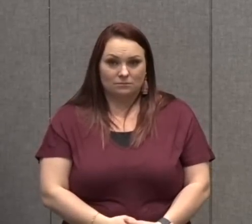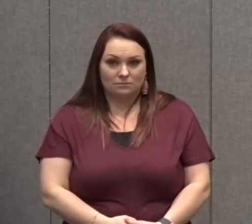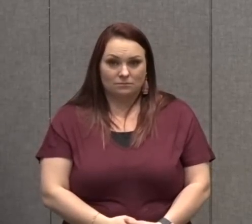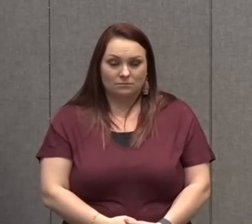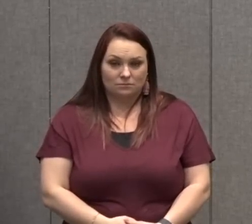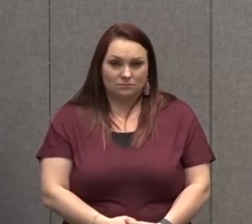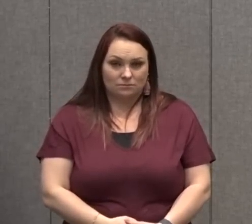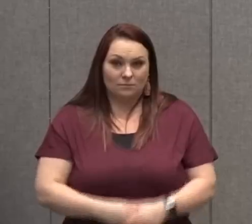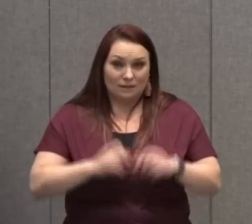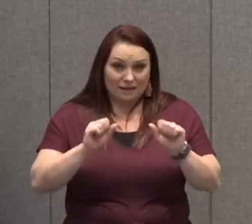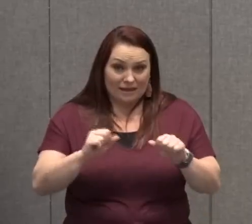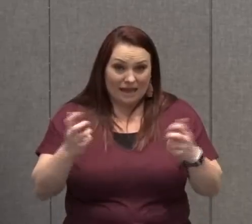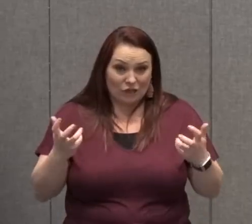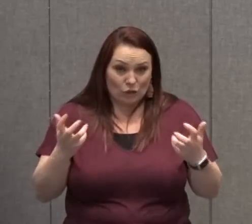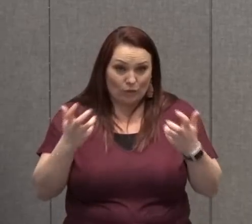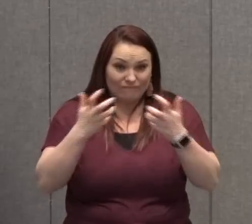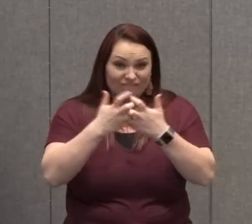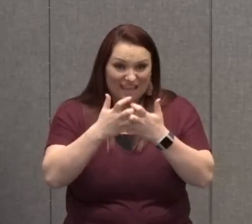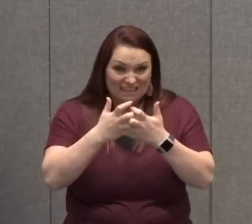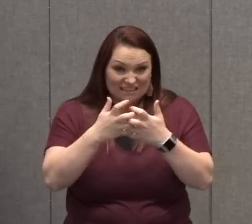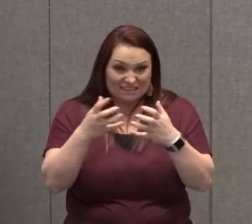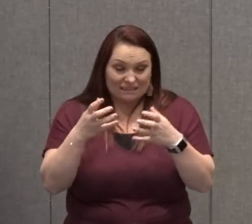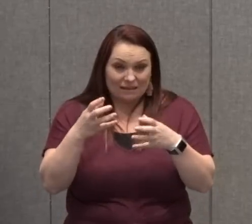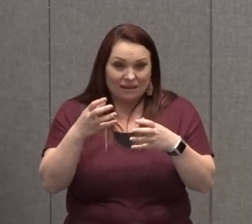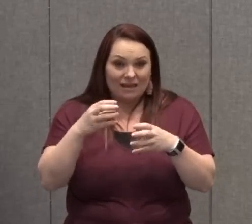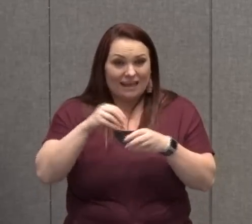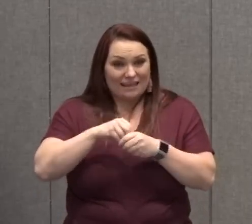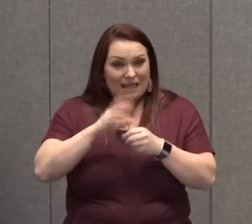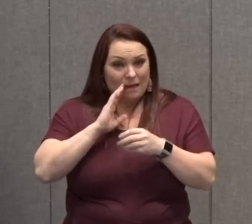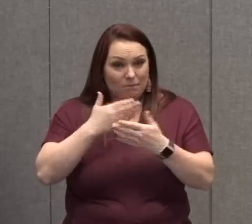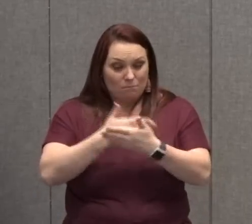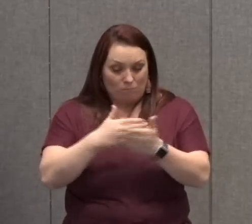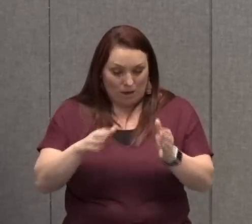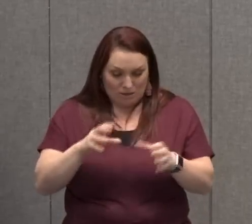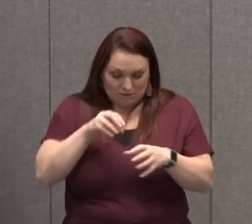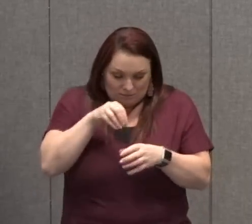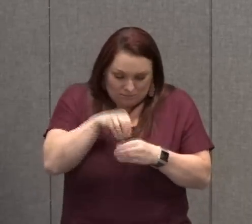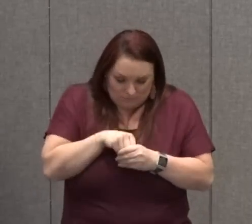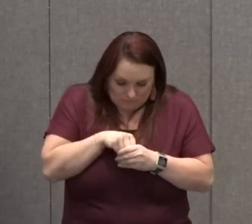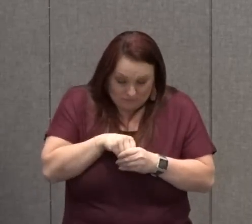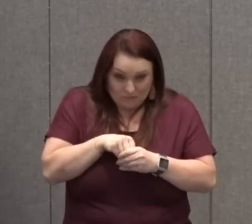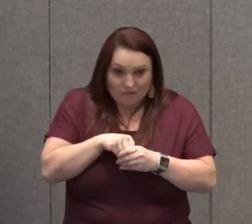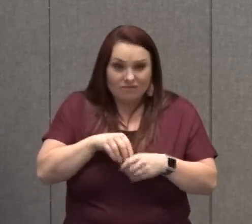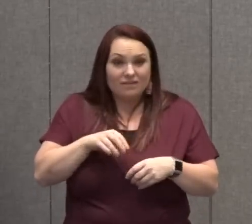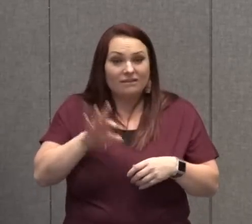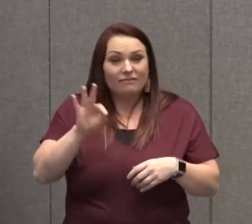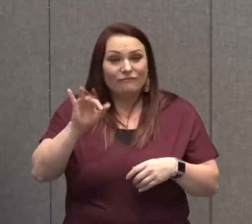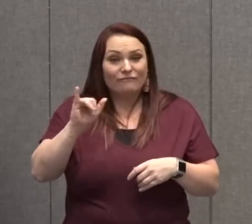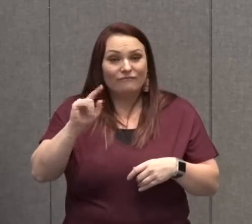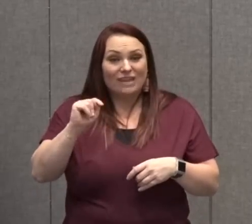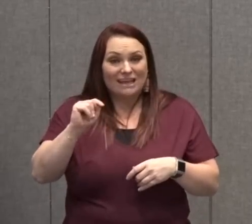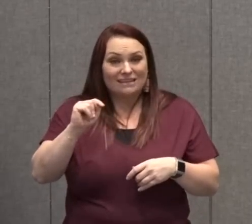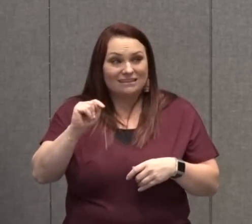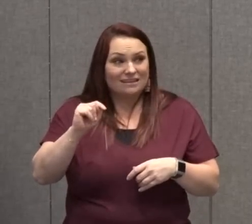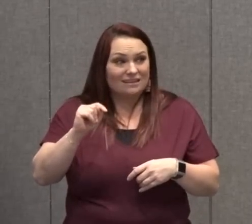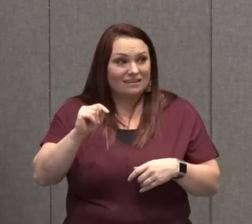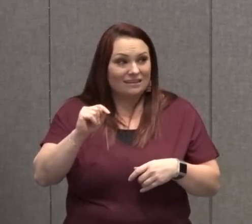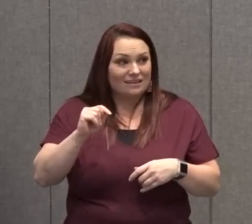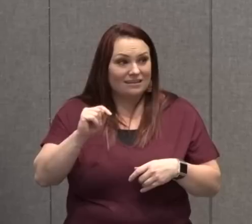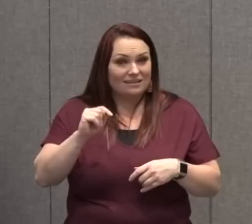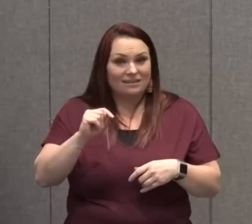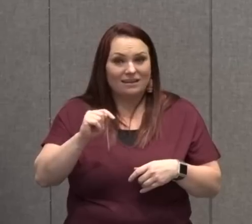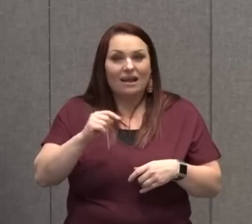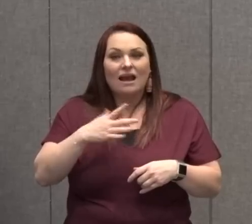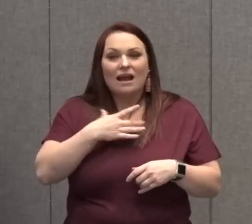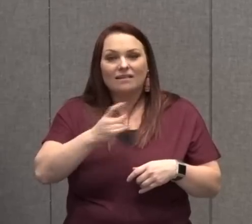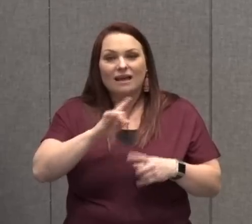can you fit that into the box I like when we're filming we say ready set